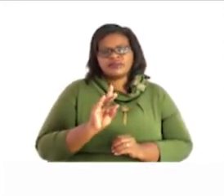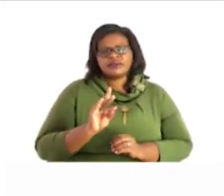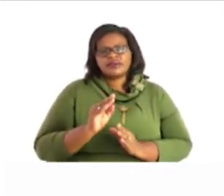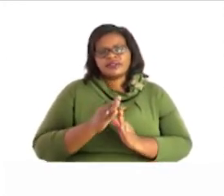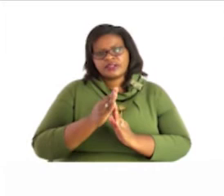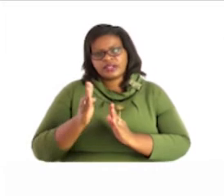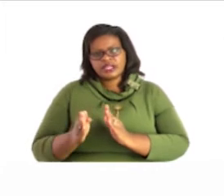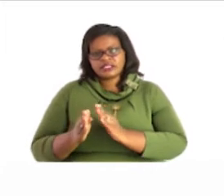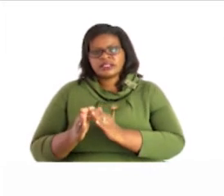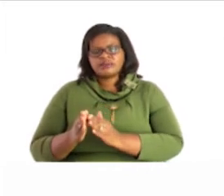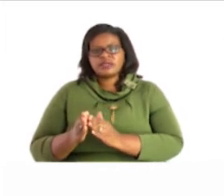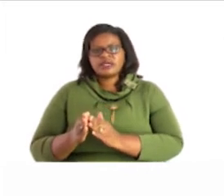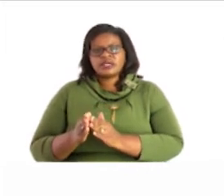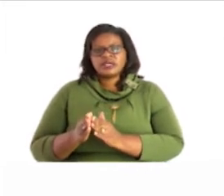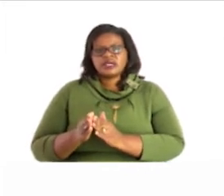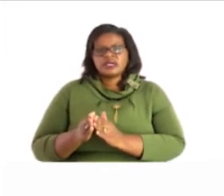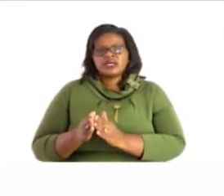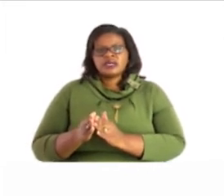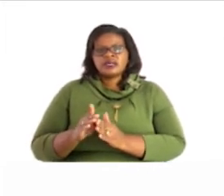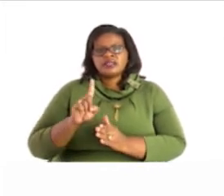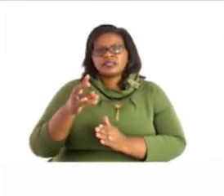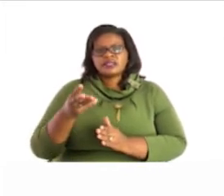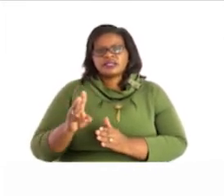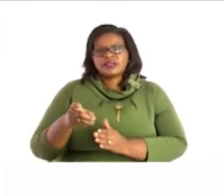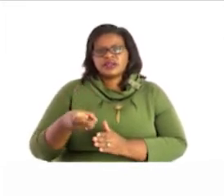15,987, followed by